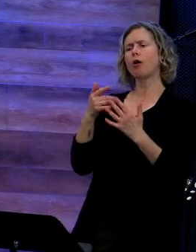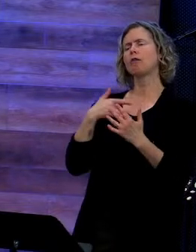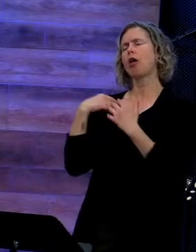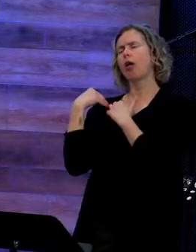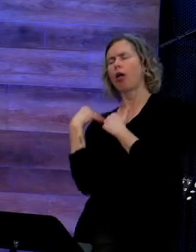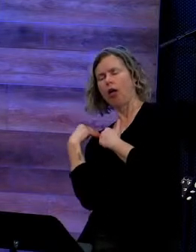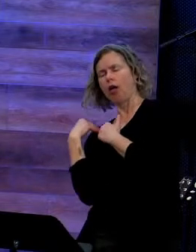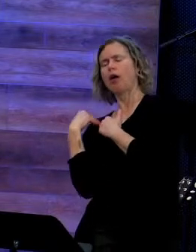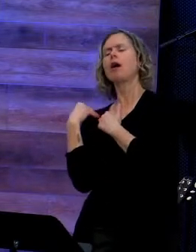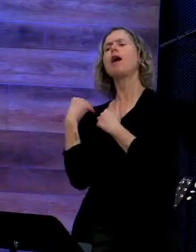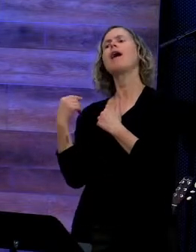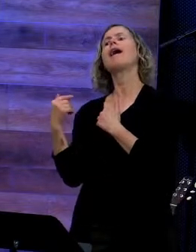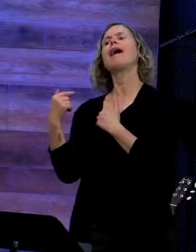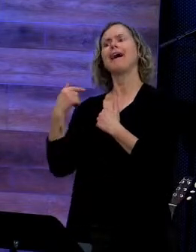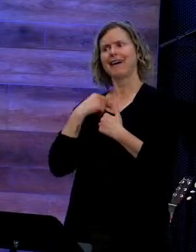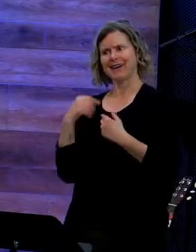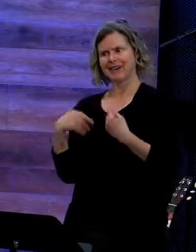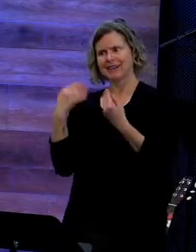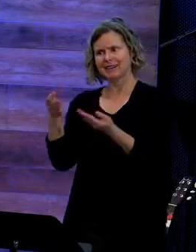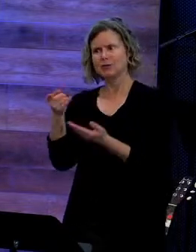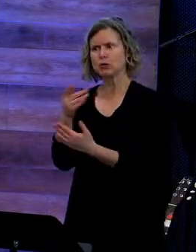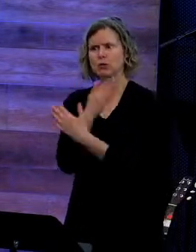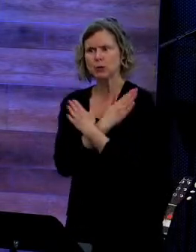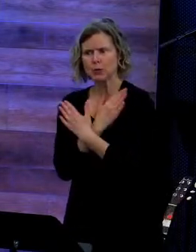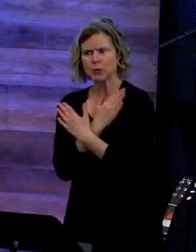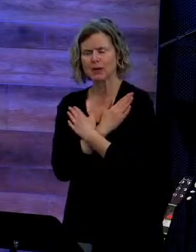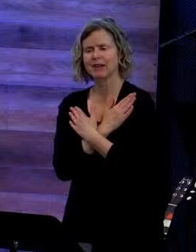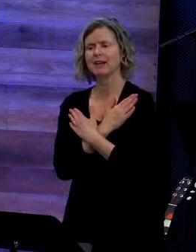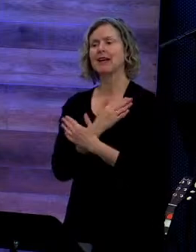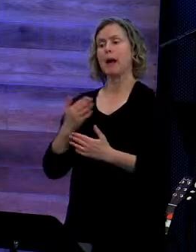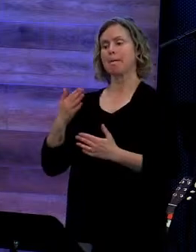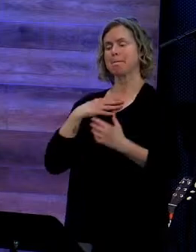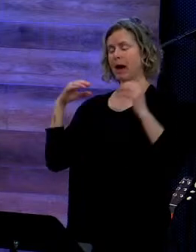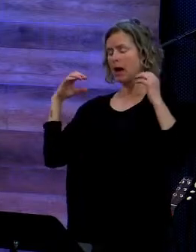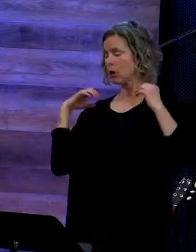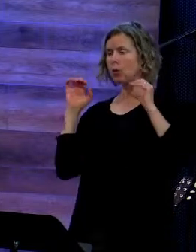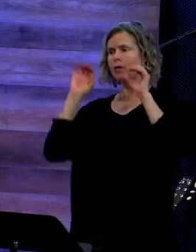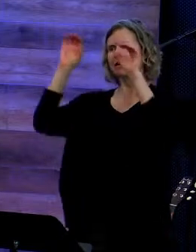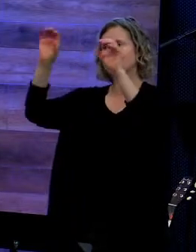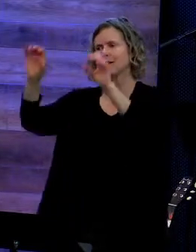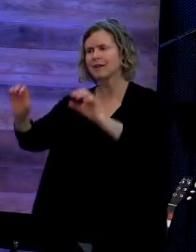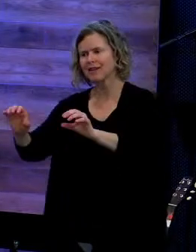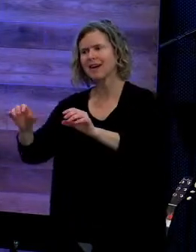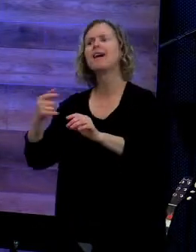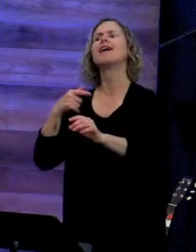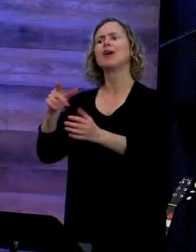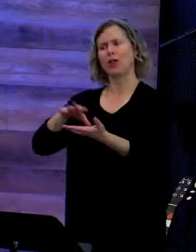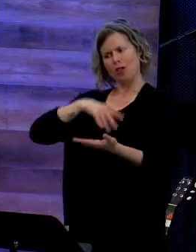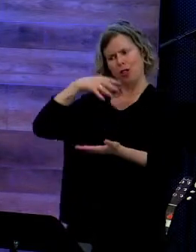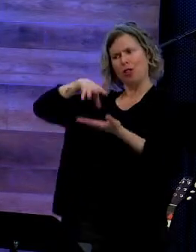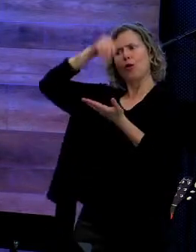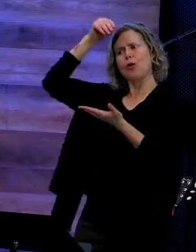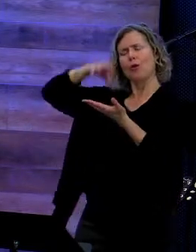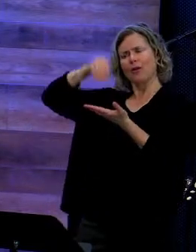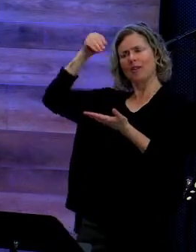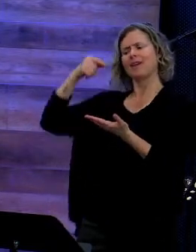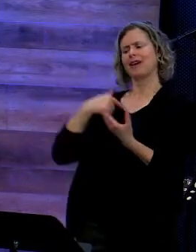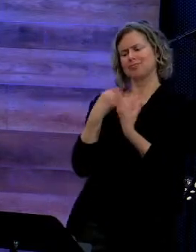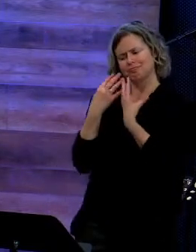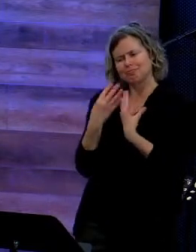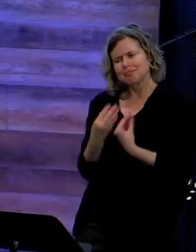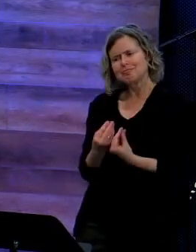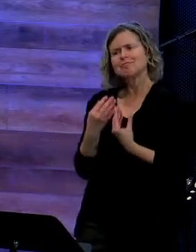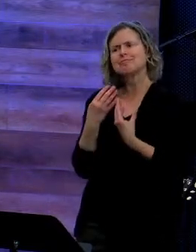rest. Take my yoke upon you and learn from me, for I am gentle and lowly in heart, and you will